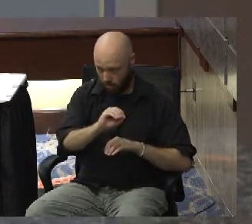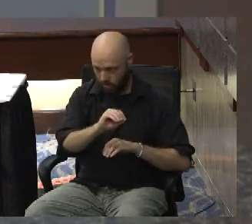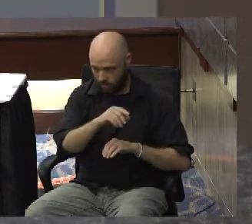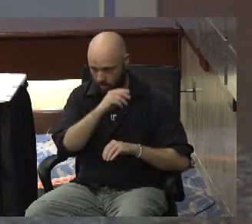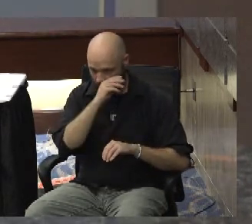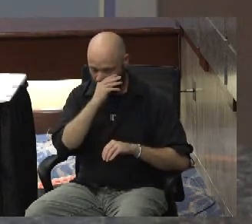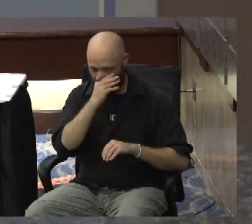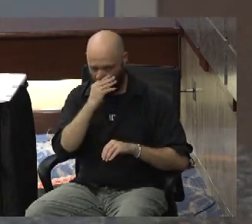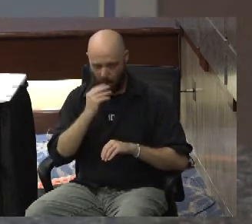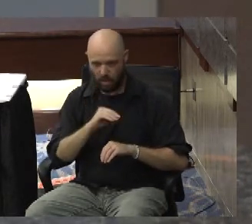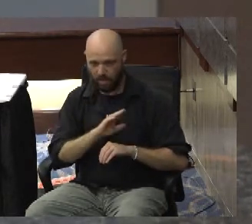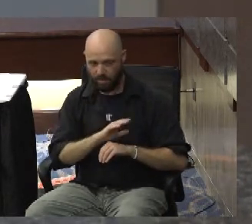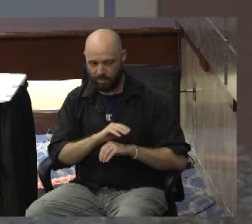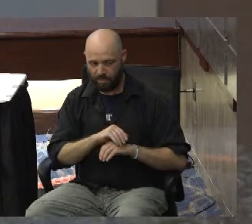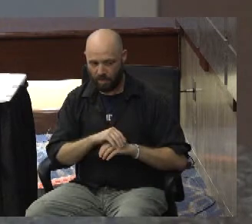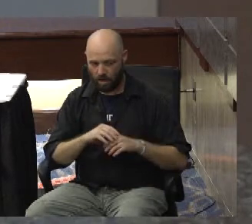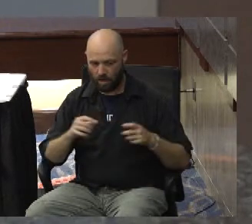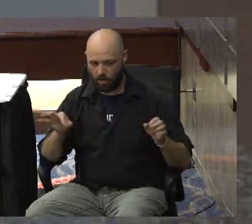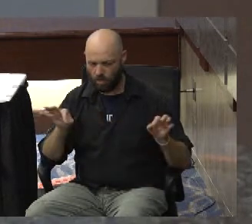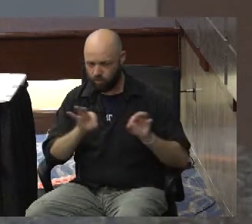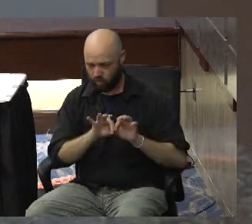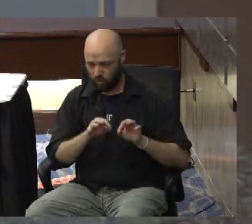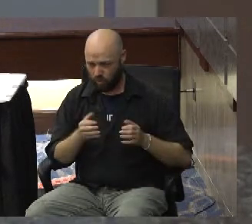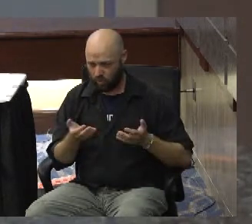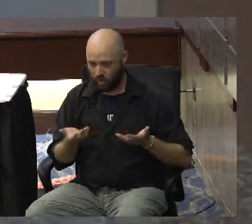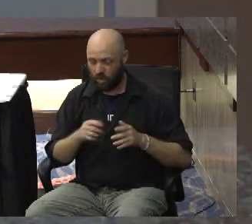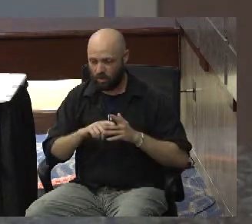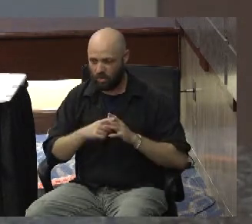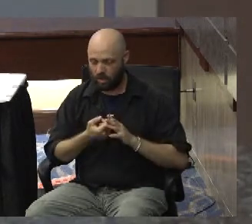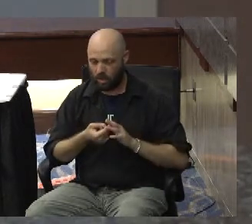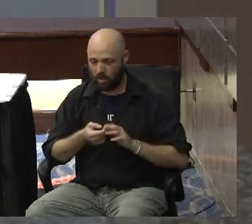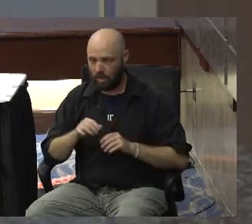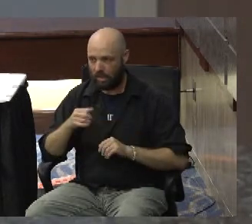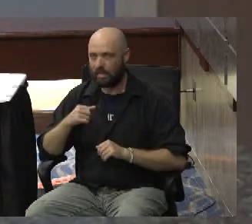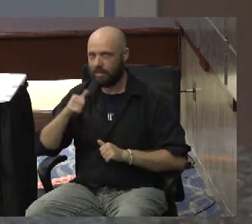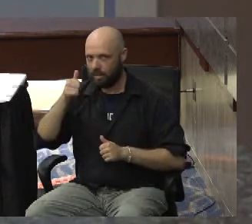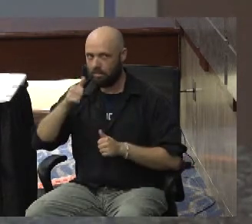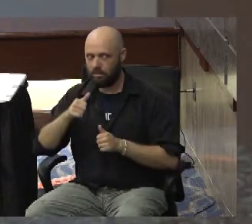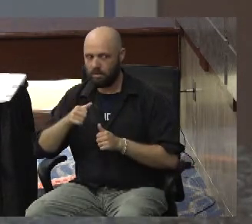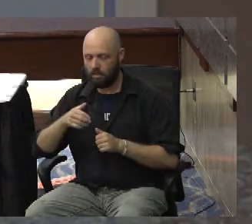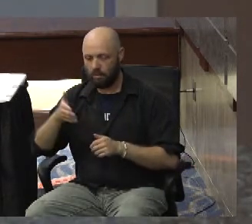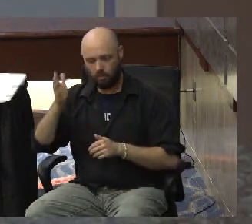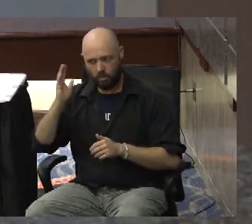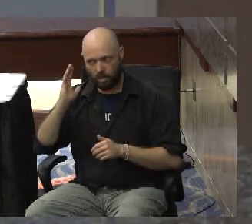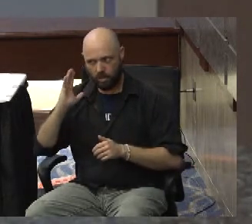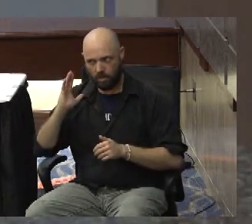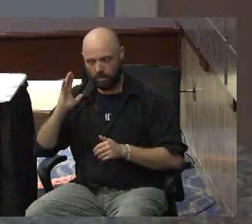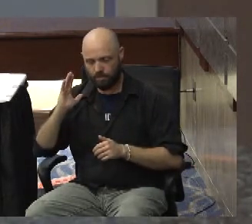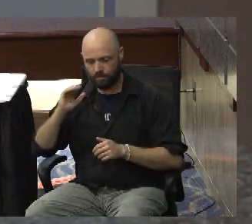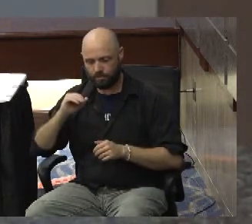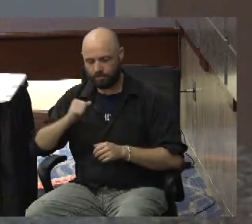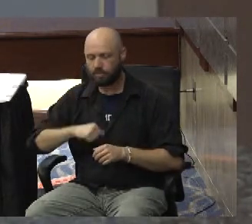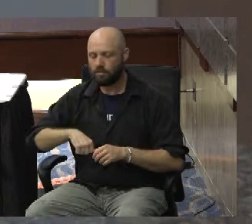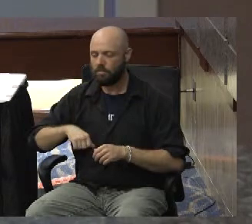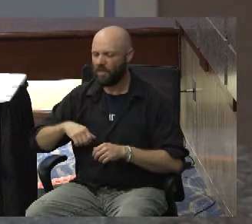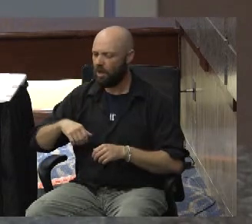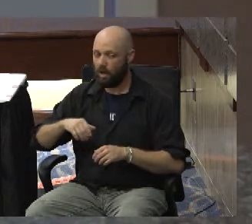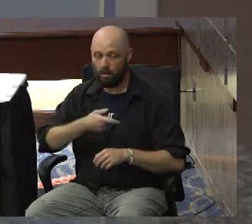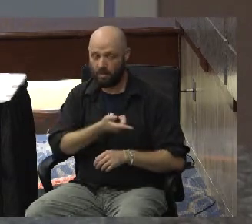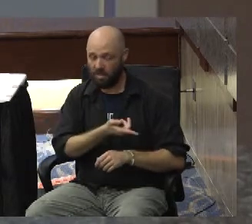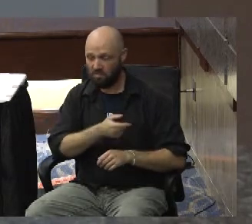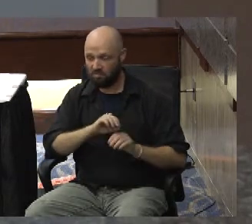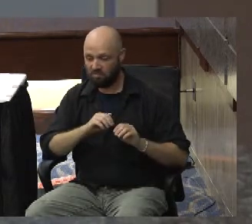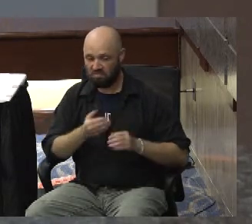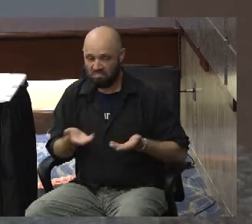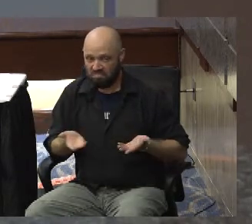city of Waco. I can't remember a time, showing my age, that they weren't here. And the amount